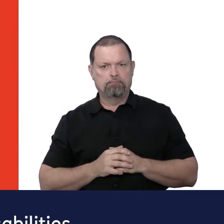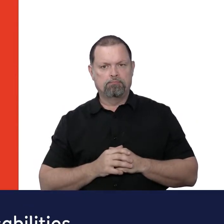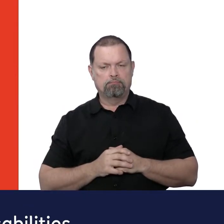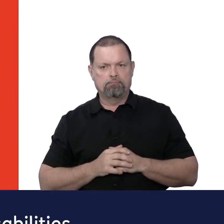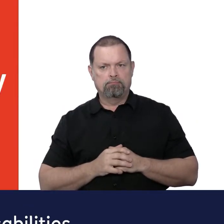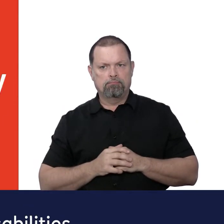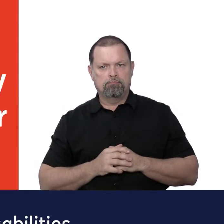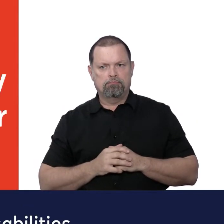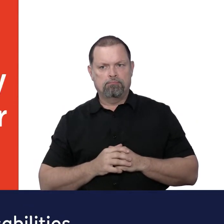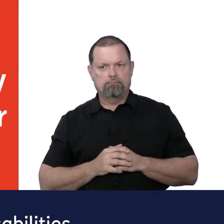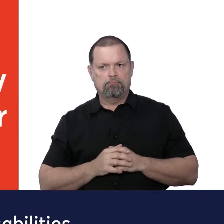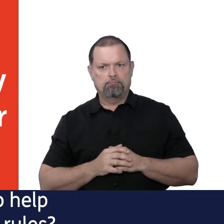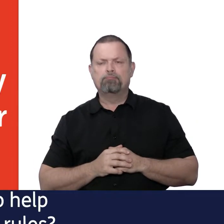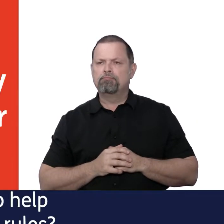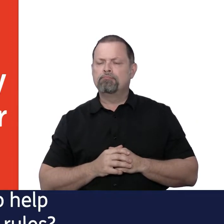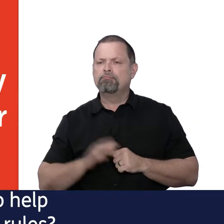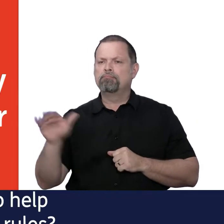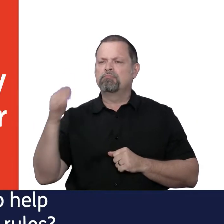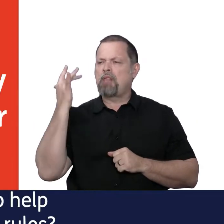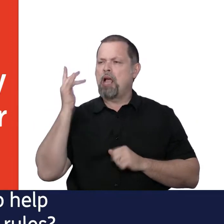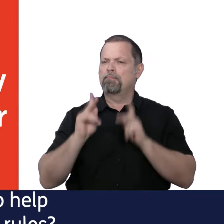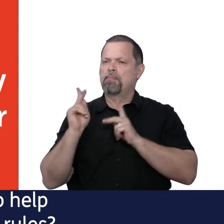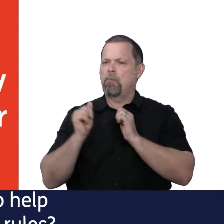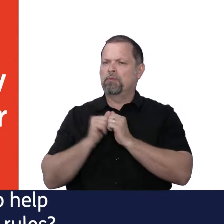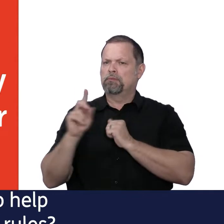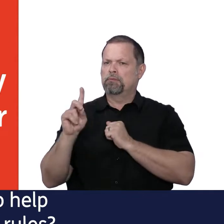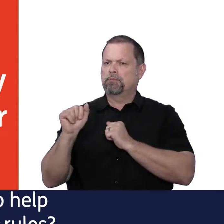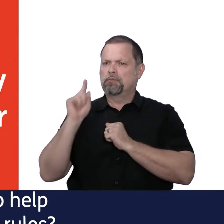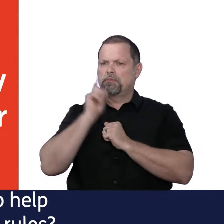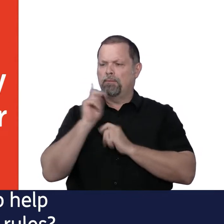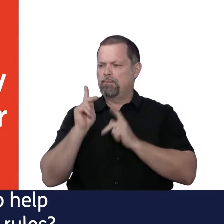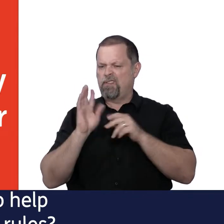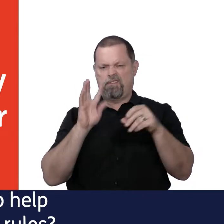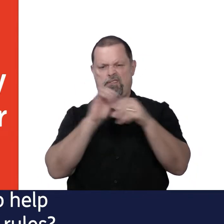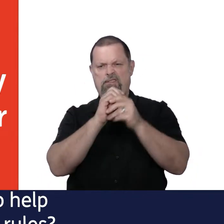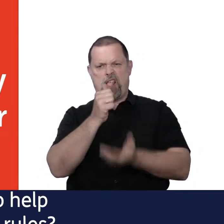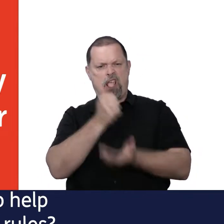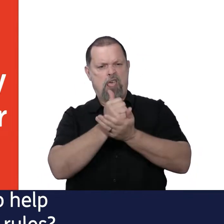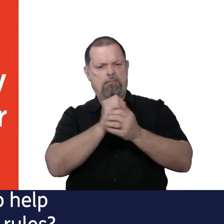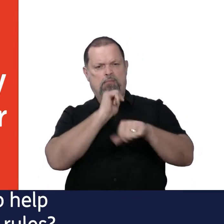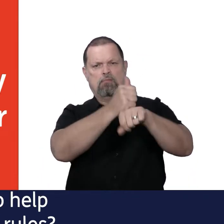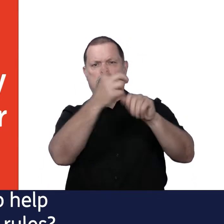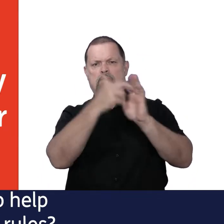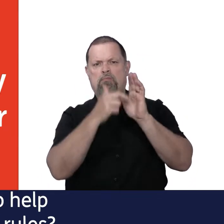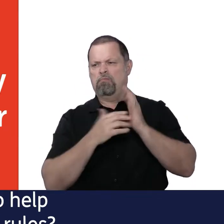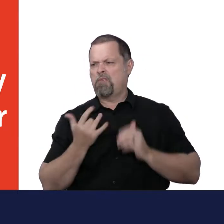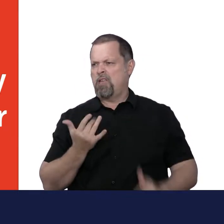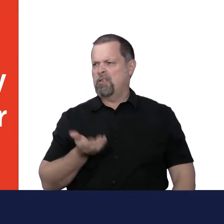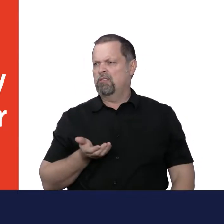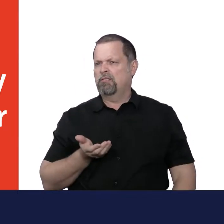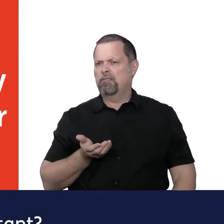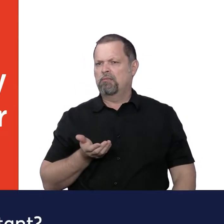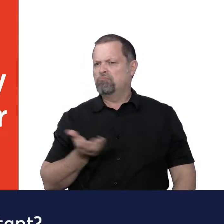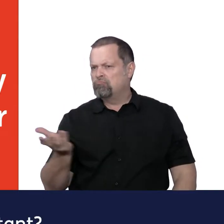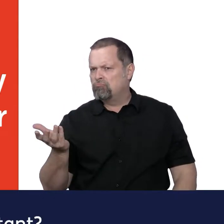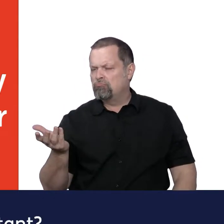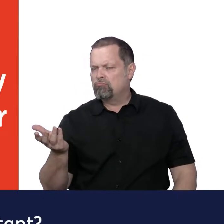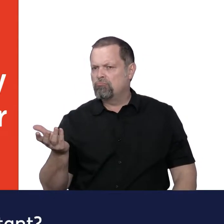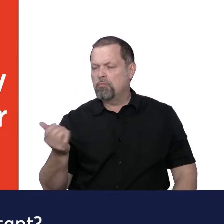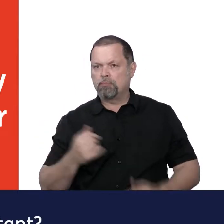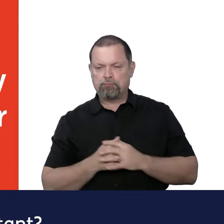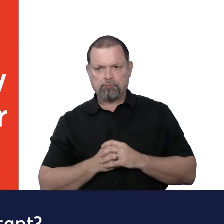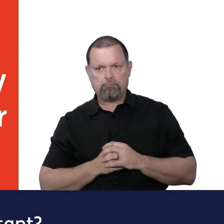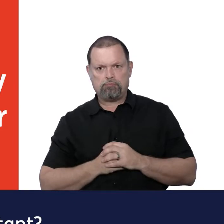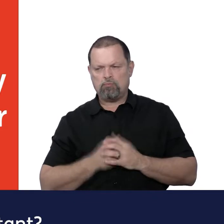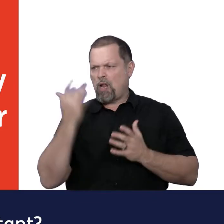Why would people with disabilities and deaf people want to help make these accessibility rules? Why is